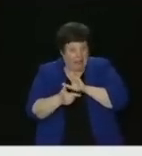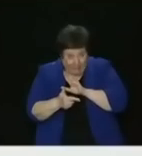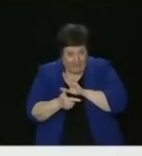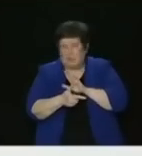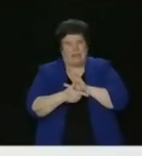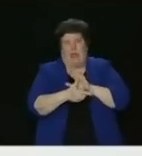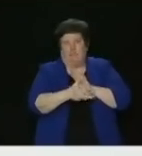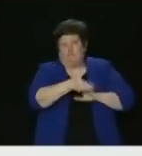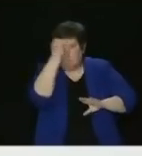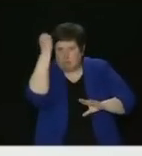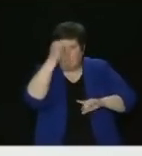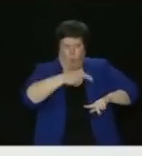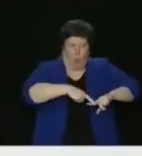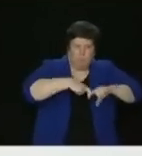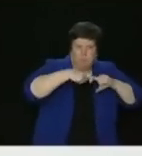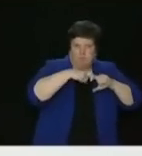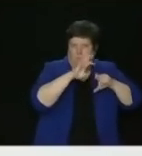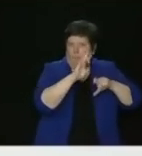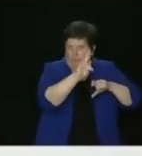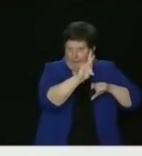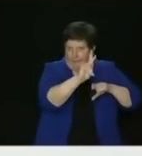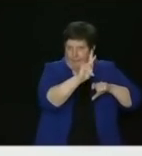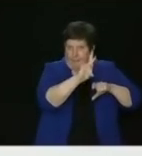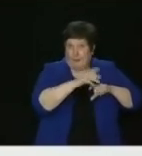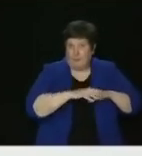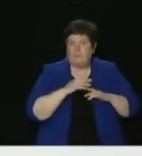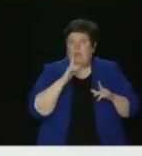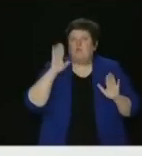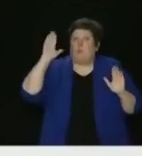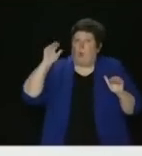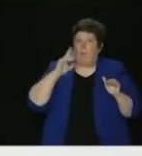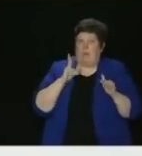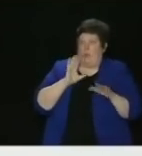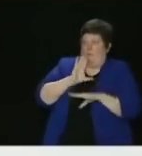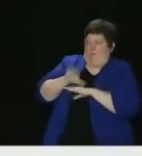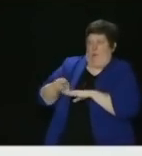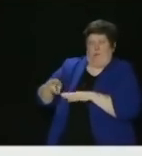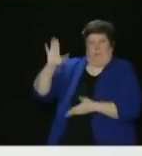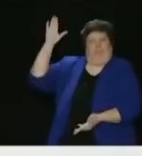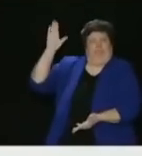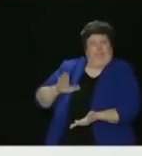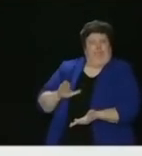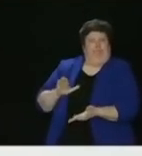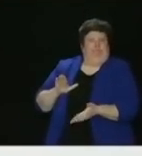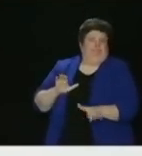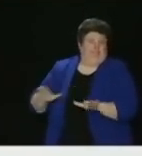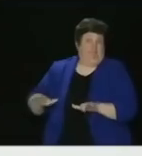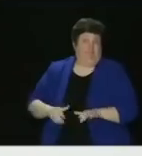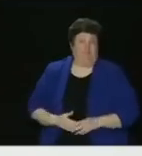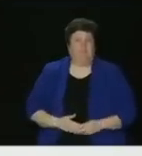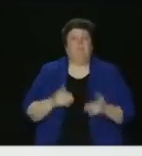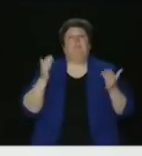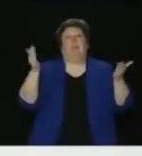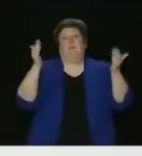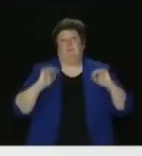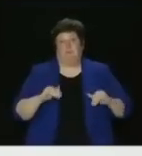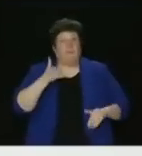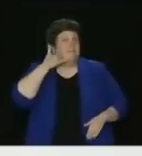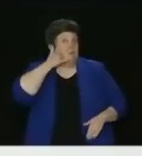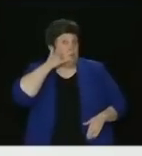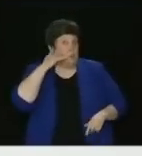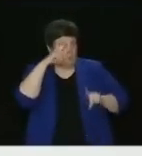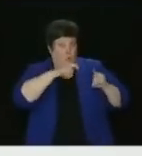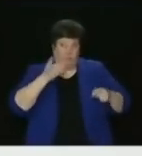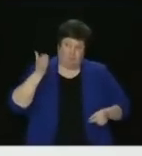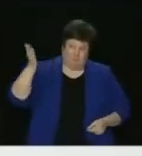in reducing the size and impact of these blockades. Merci. On va maintenant tourner au téléphone. Thank you. We will now move to the telephone. Operator,